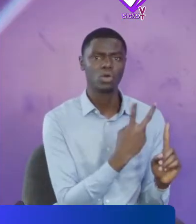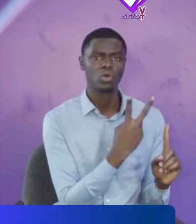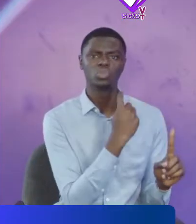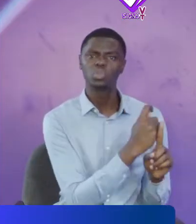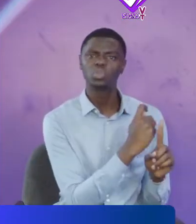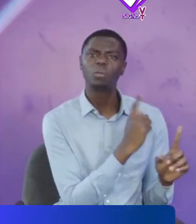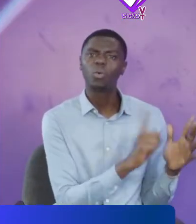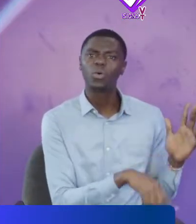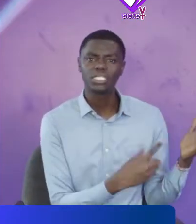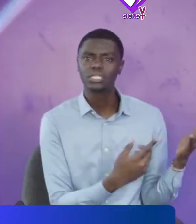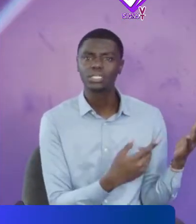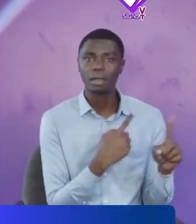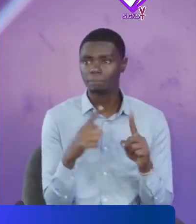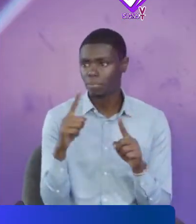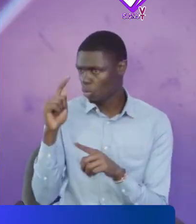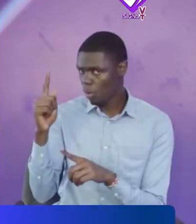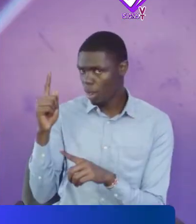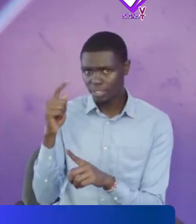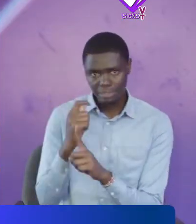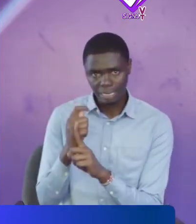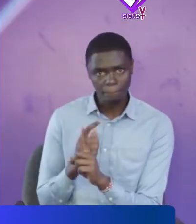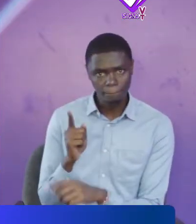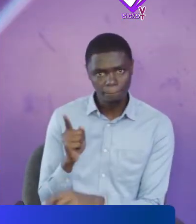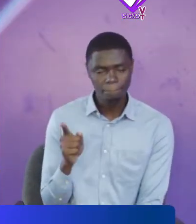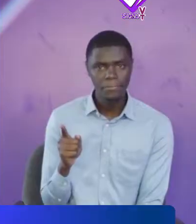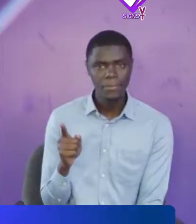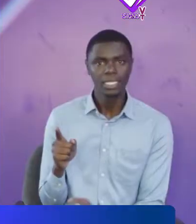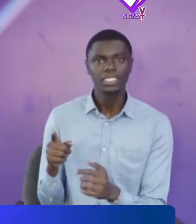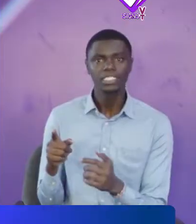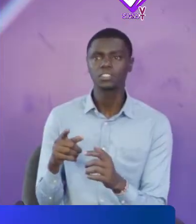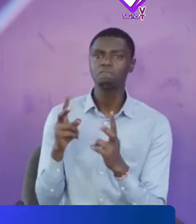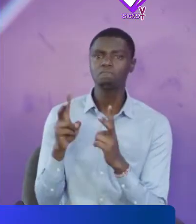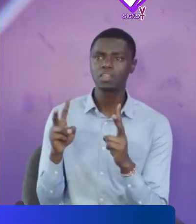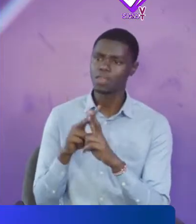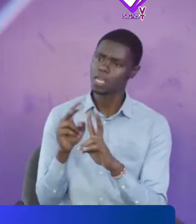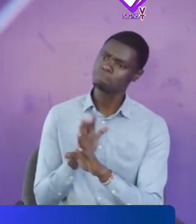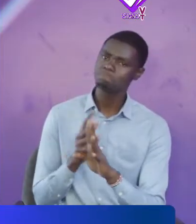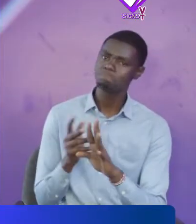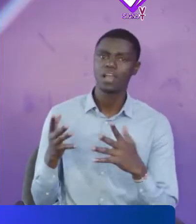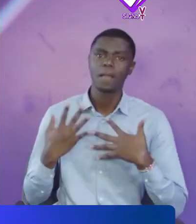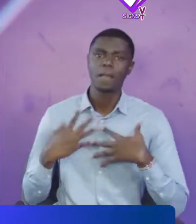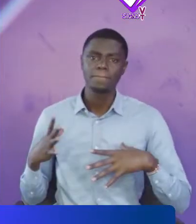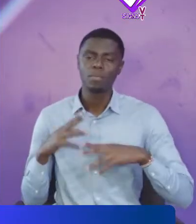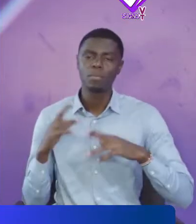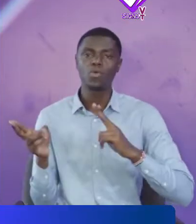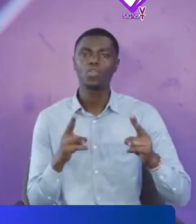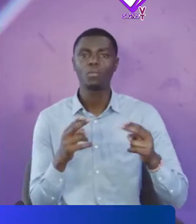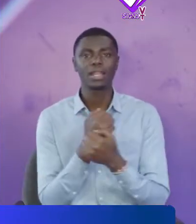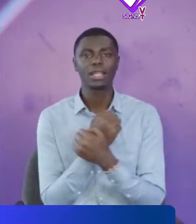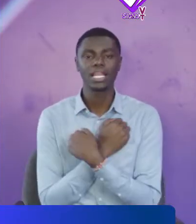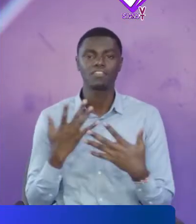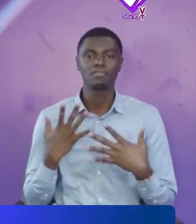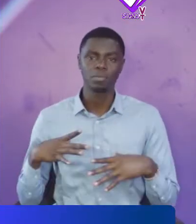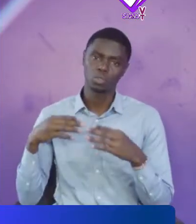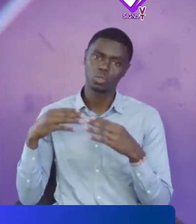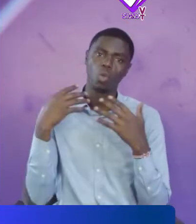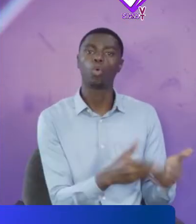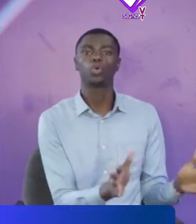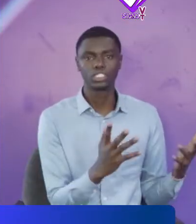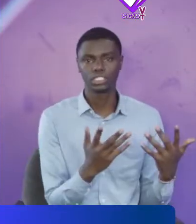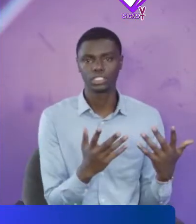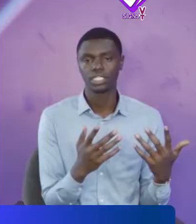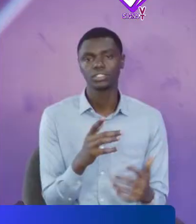what? But one term is very romantic. In fact, people normally like people to be defeated. So I'm sure